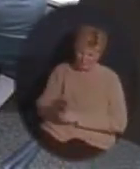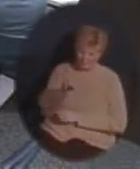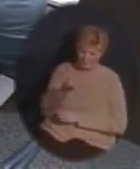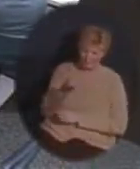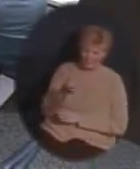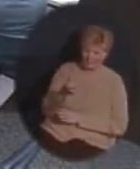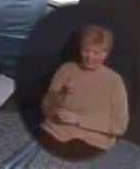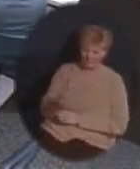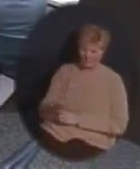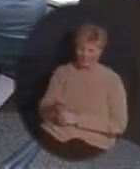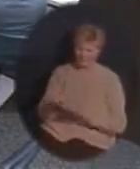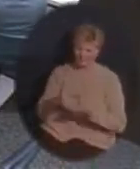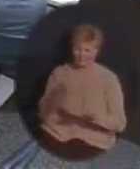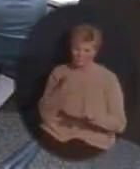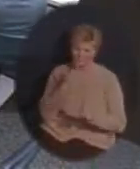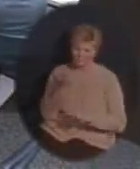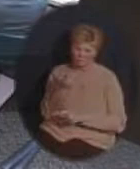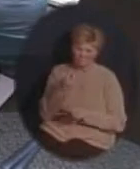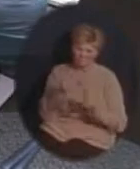Teacher Appreciation Week.